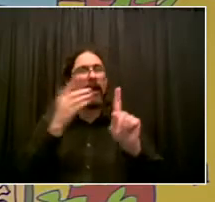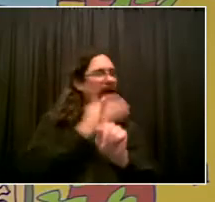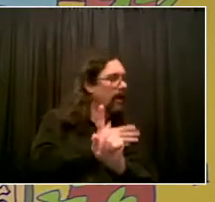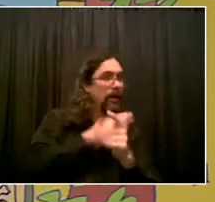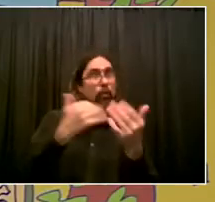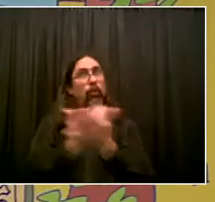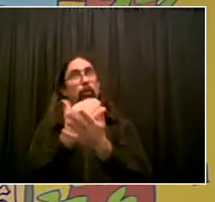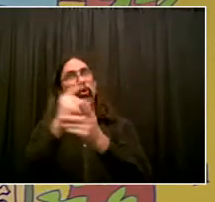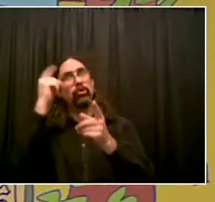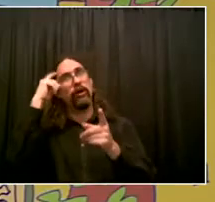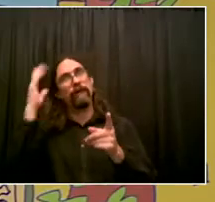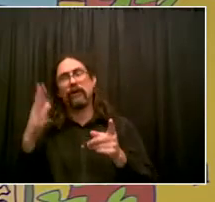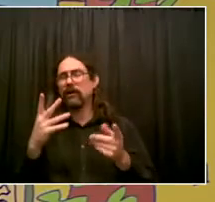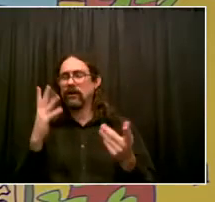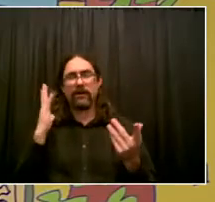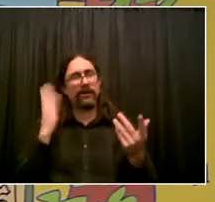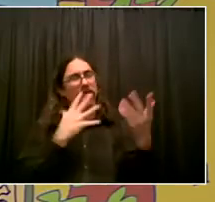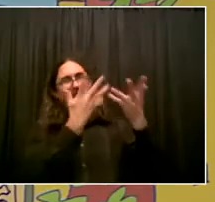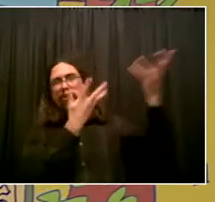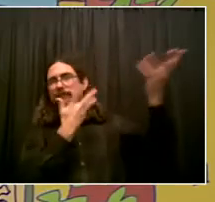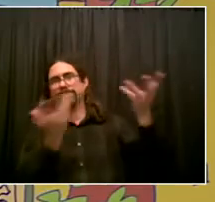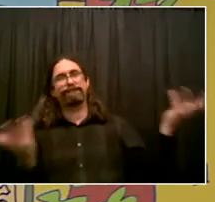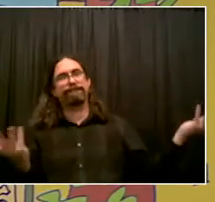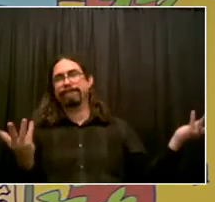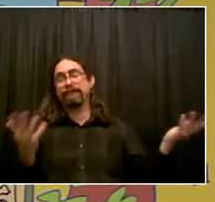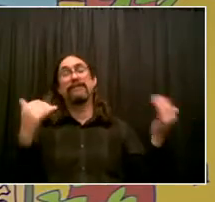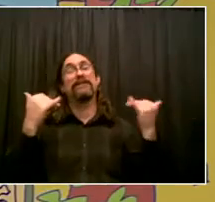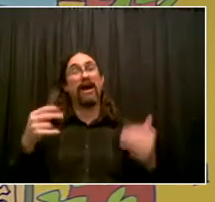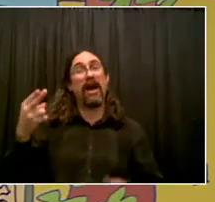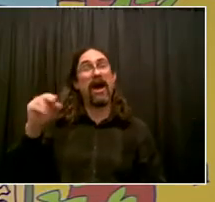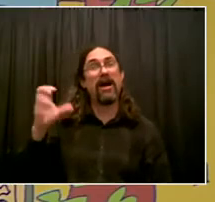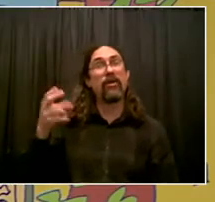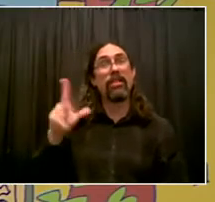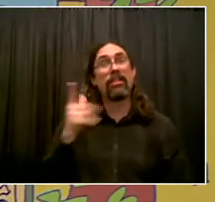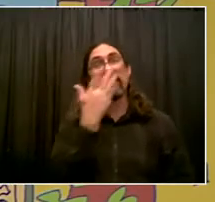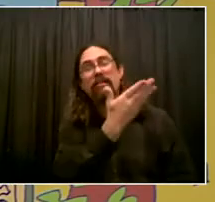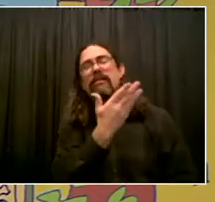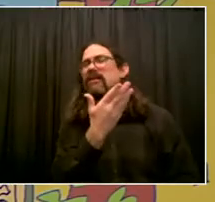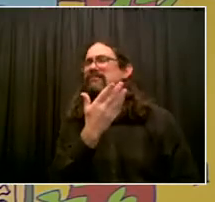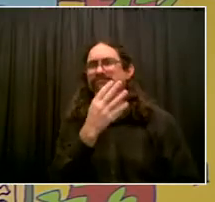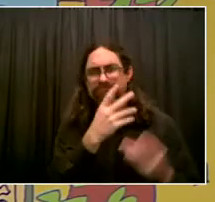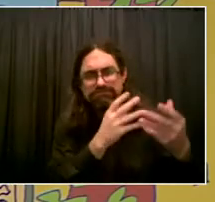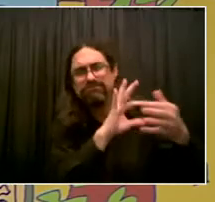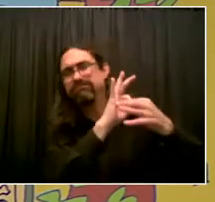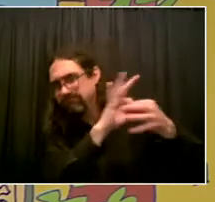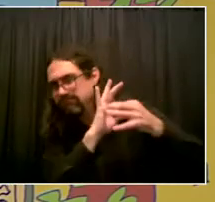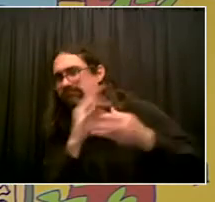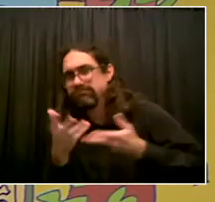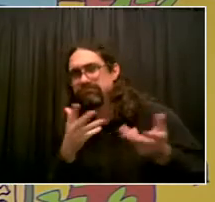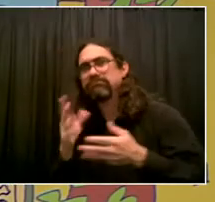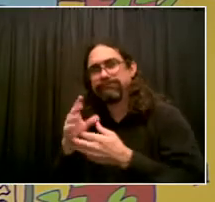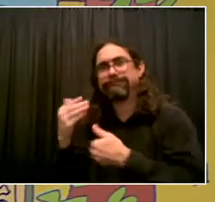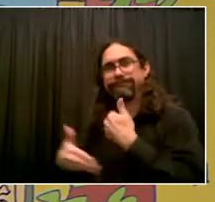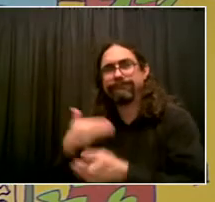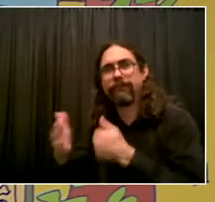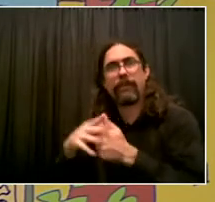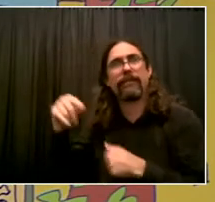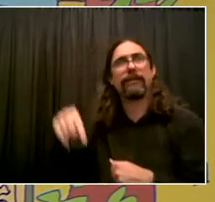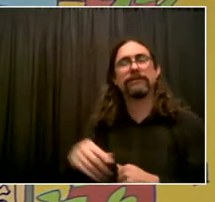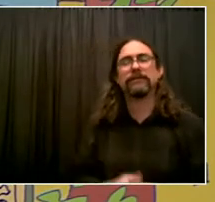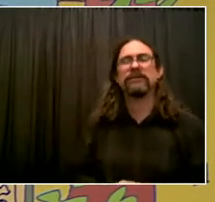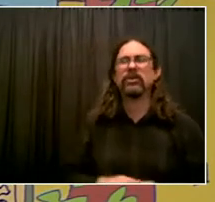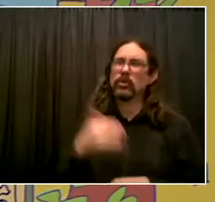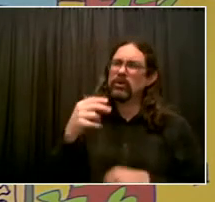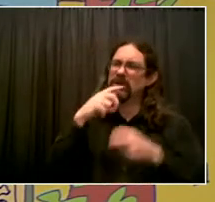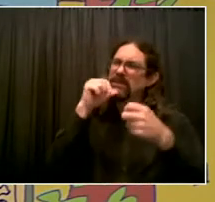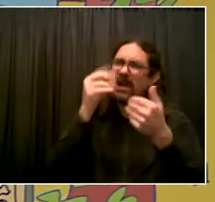and the ultimate action is to get off Rikers once and for all, and I'm proud we achieved that with the city council. It has to be implemented over the